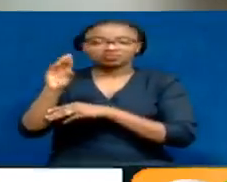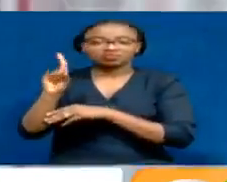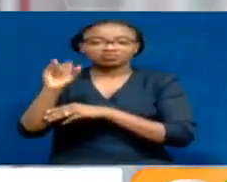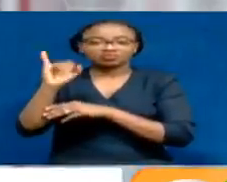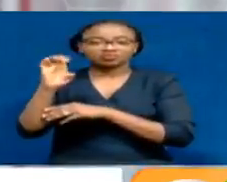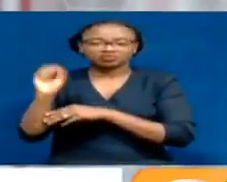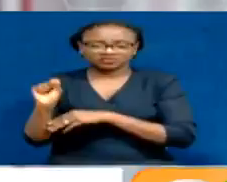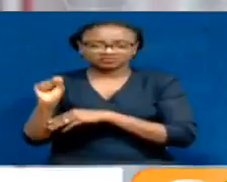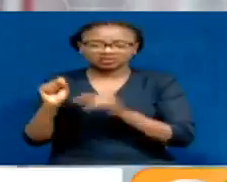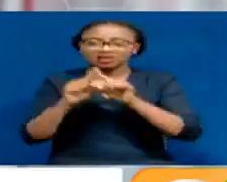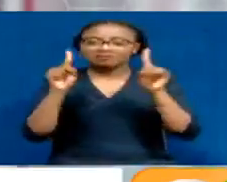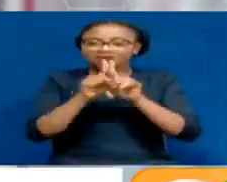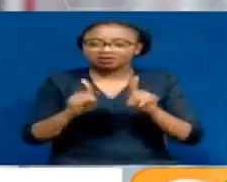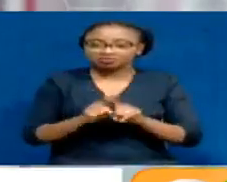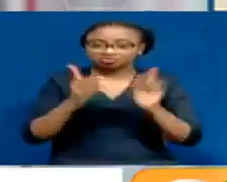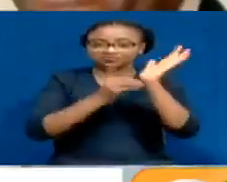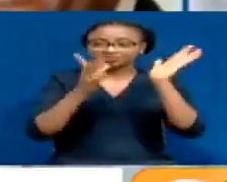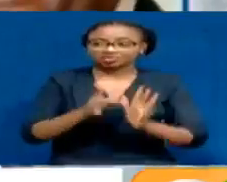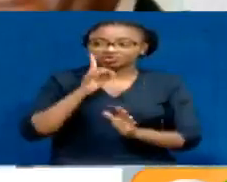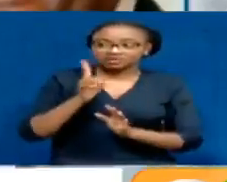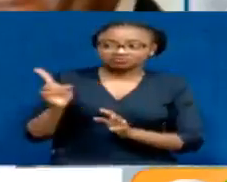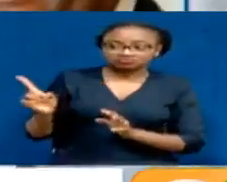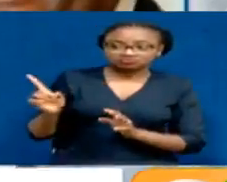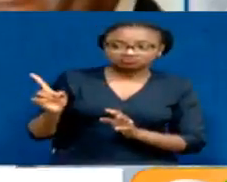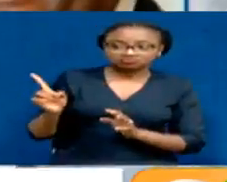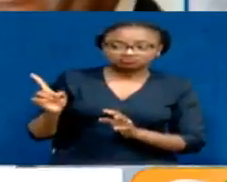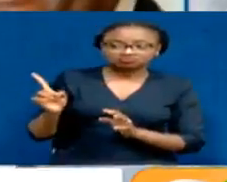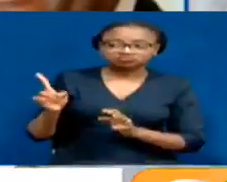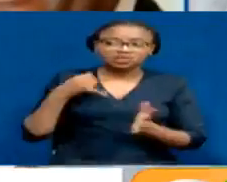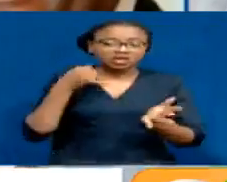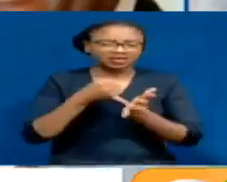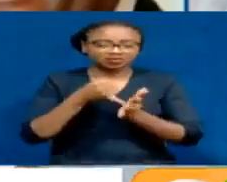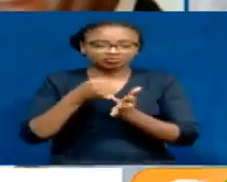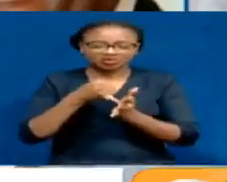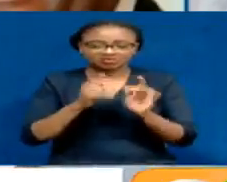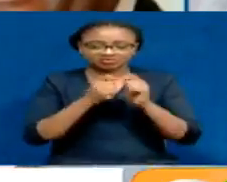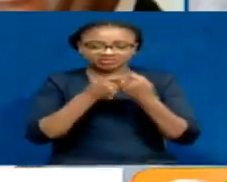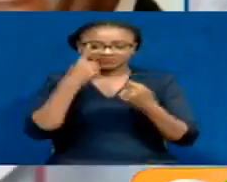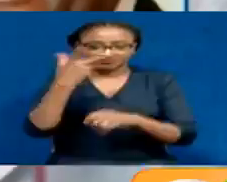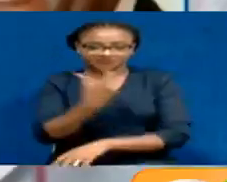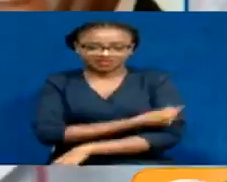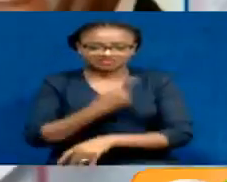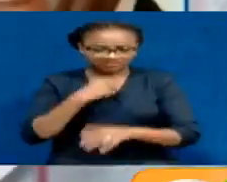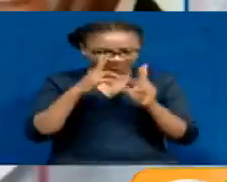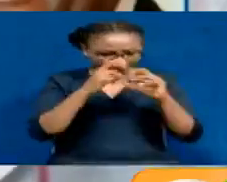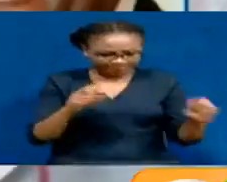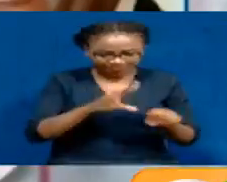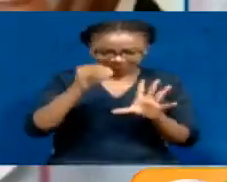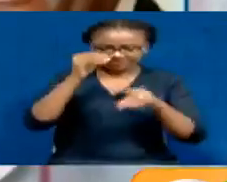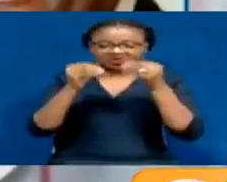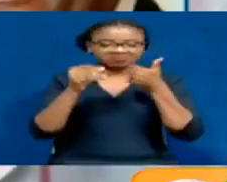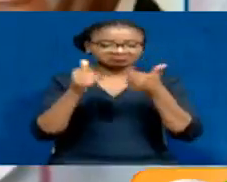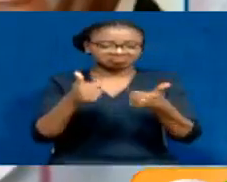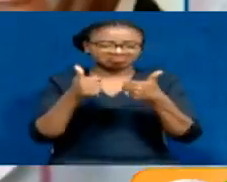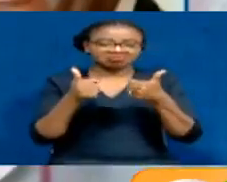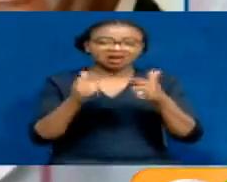second dose. However, Dr. Willis Ahwale, the chair of the Vaccine Task Force, says, and I quote, "The findings are good, but it will be